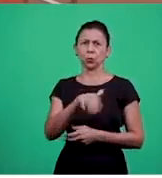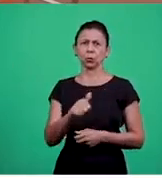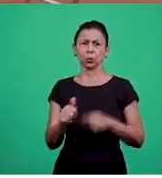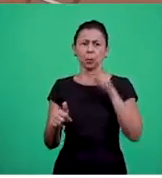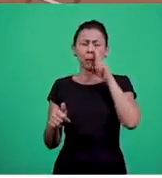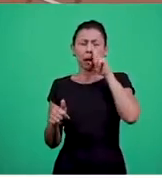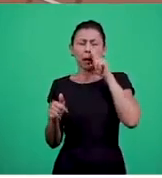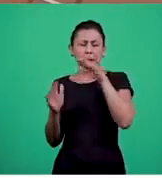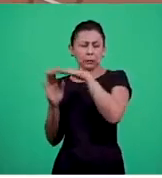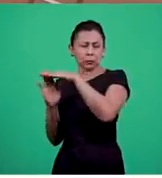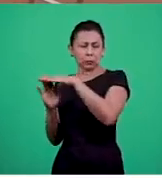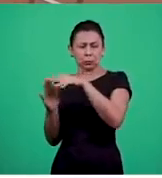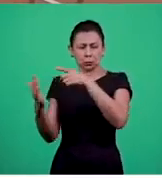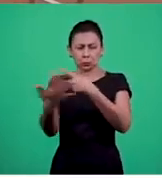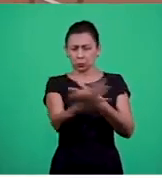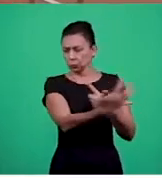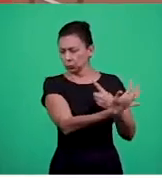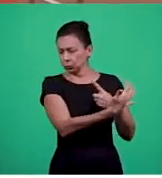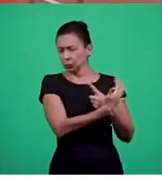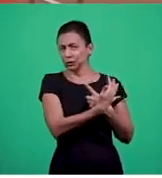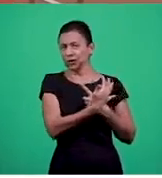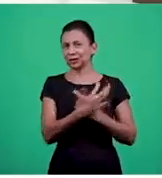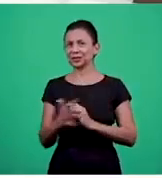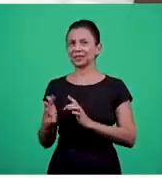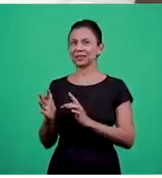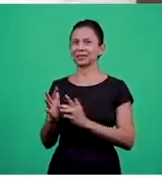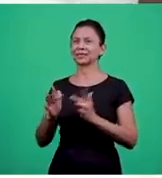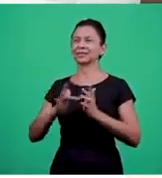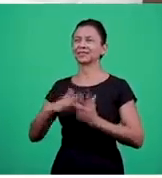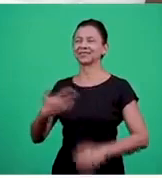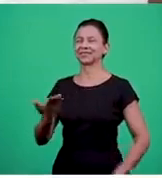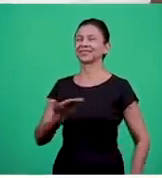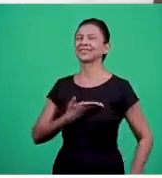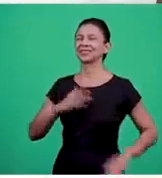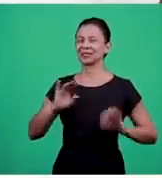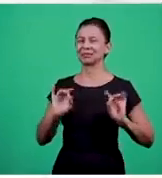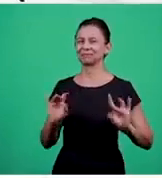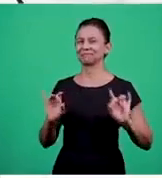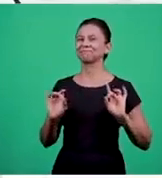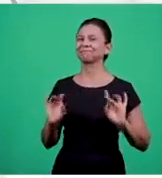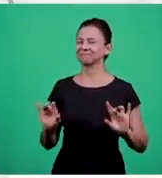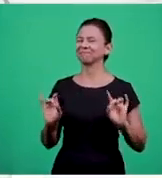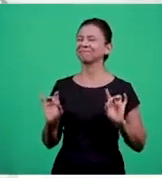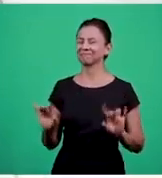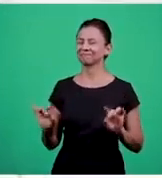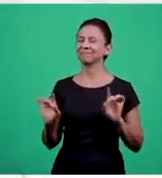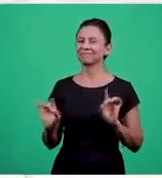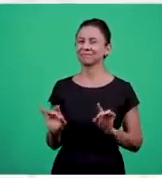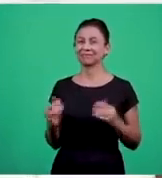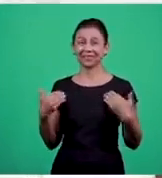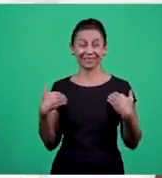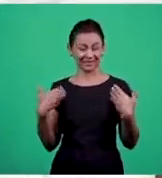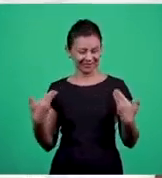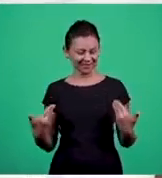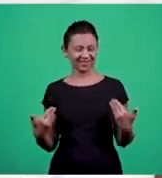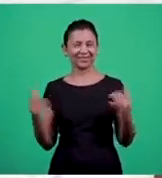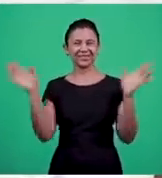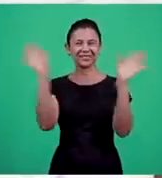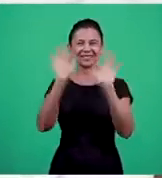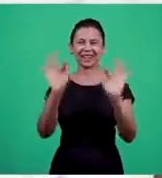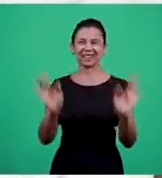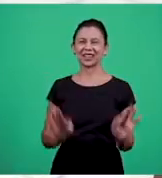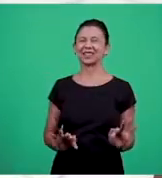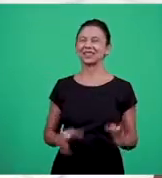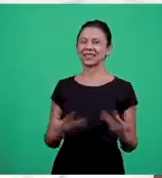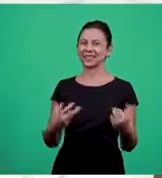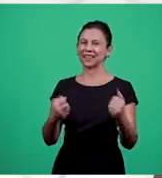and keeps us away from all danger. Jesus is our great friend. I am happy because I